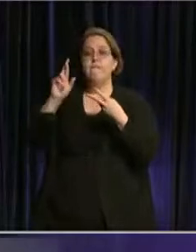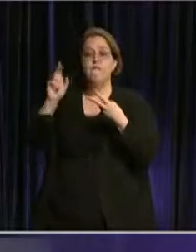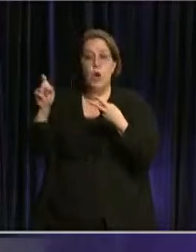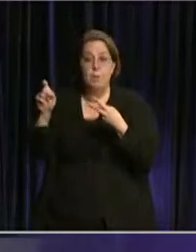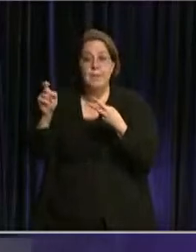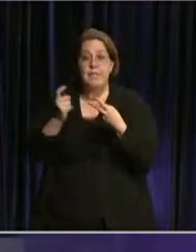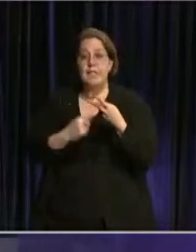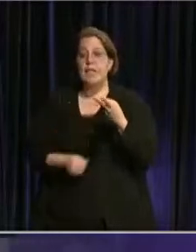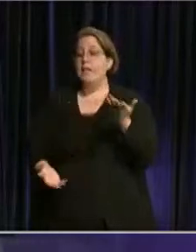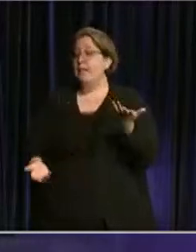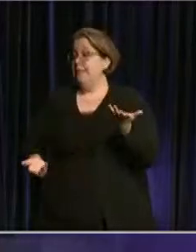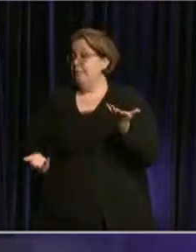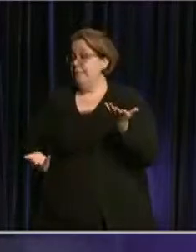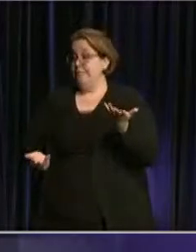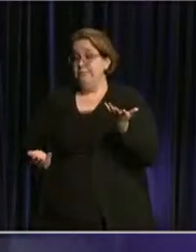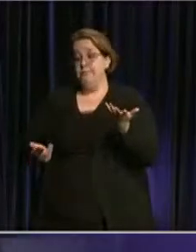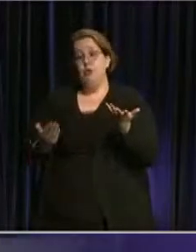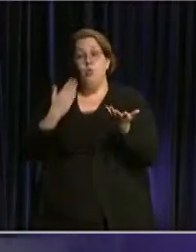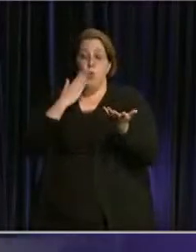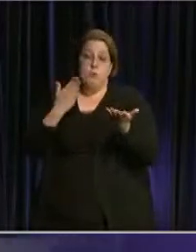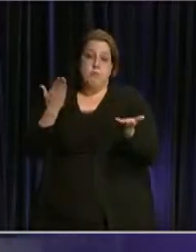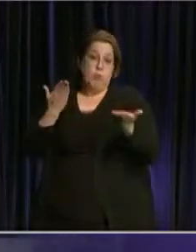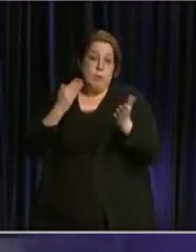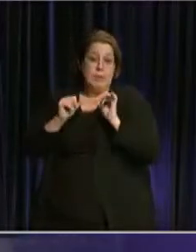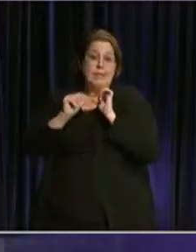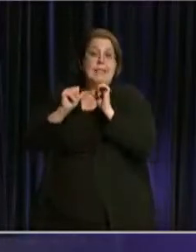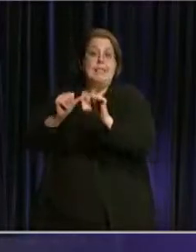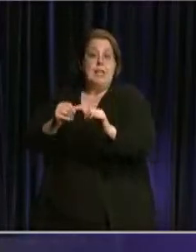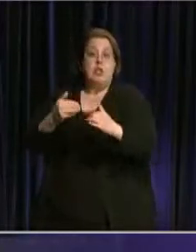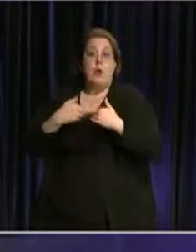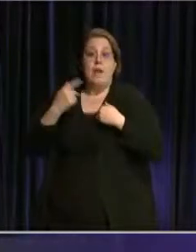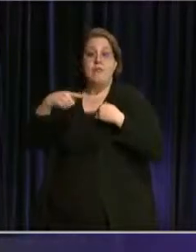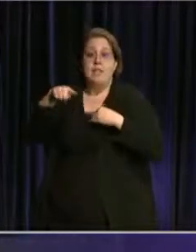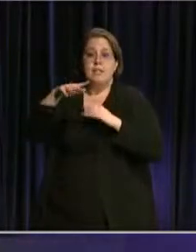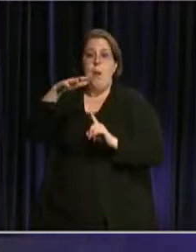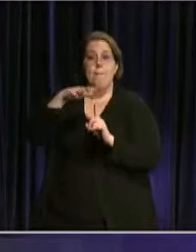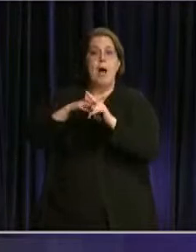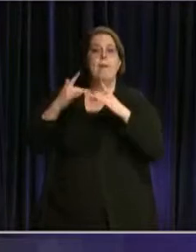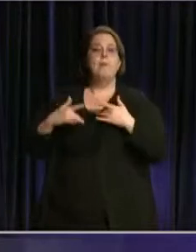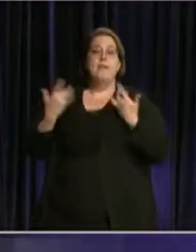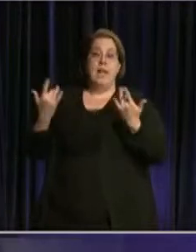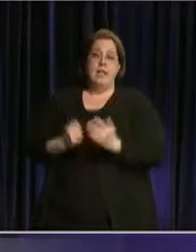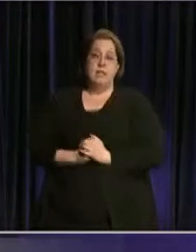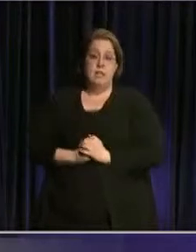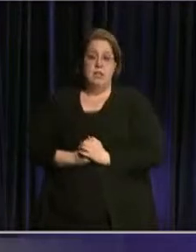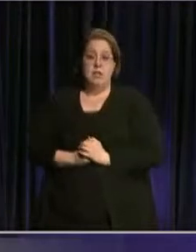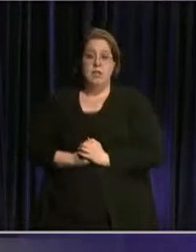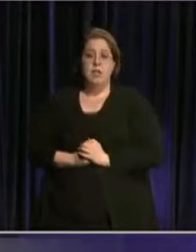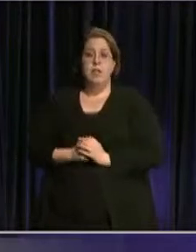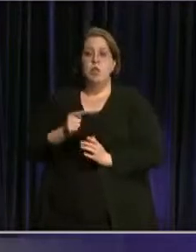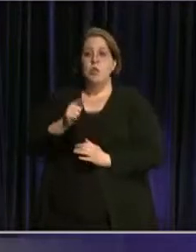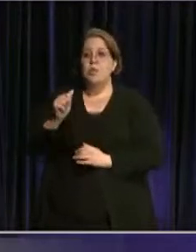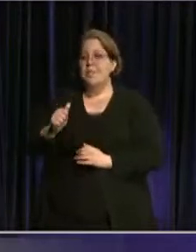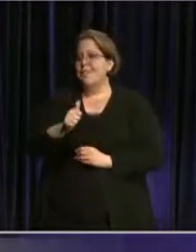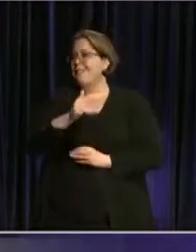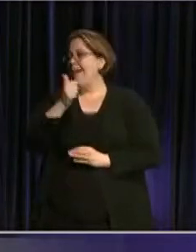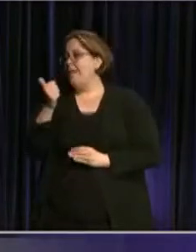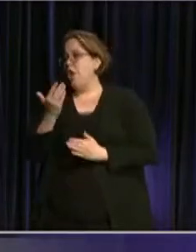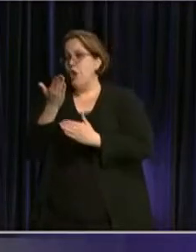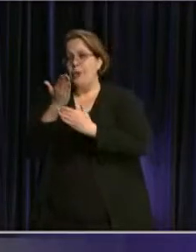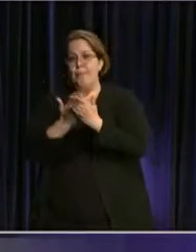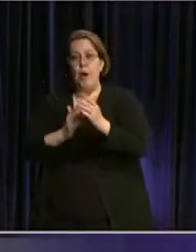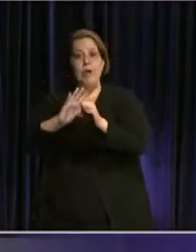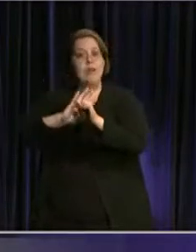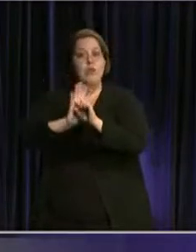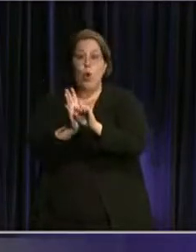pharmacy, and we'll likely continue to have these pop-up events. So this is another part of